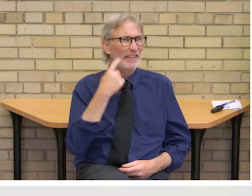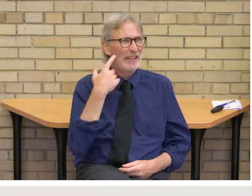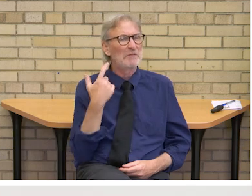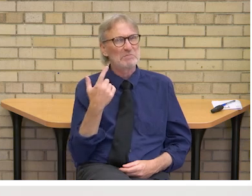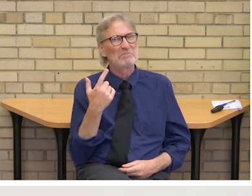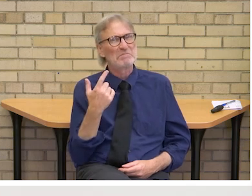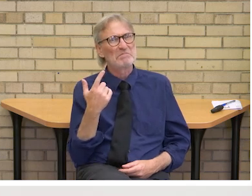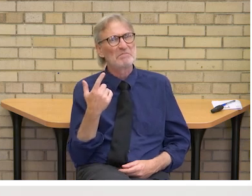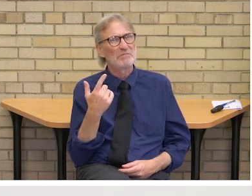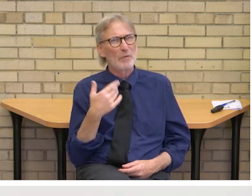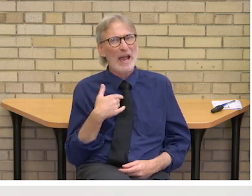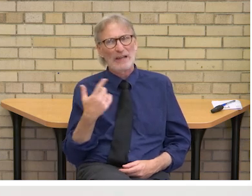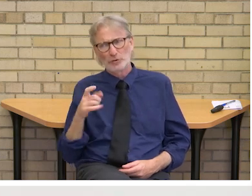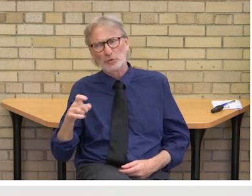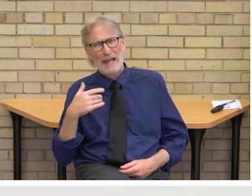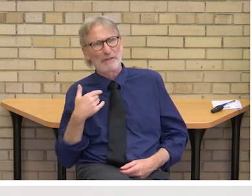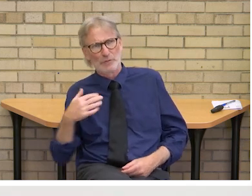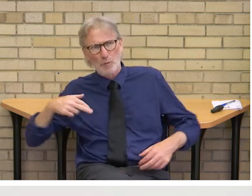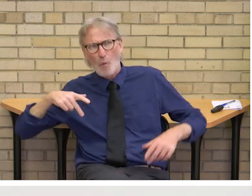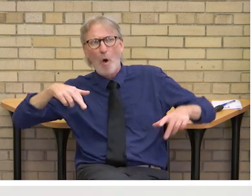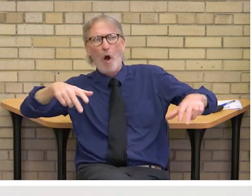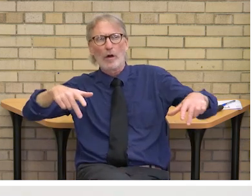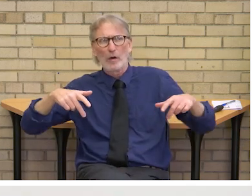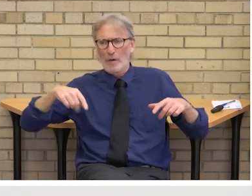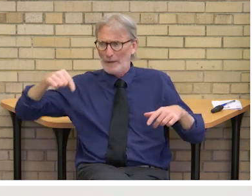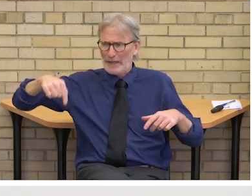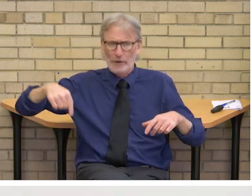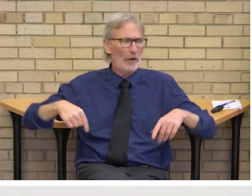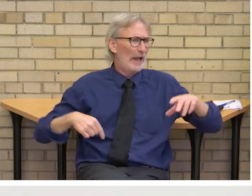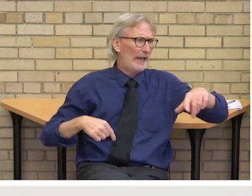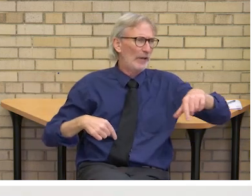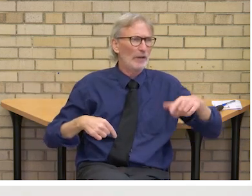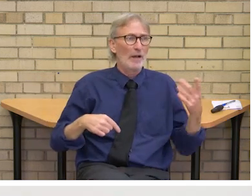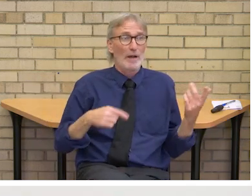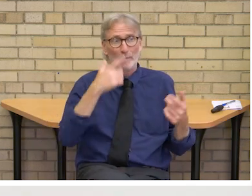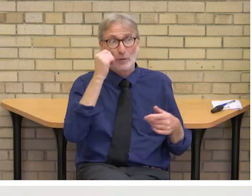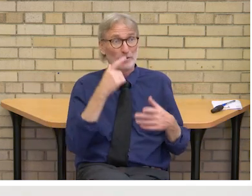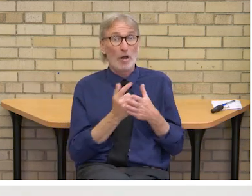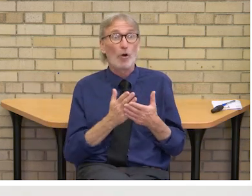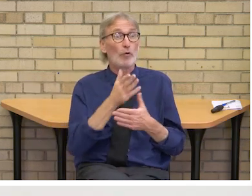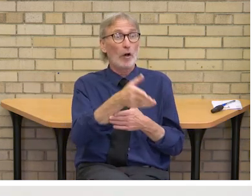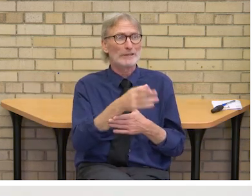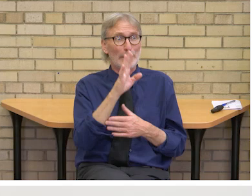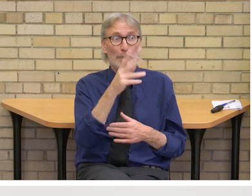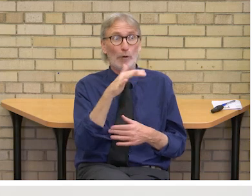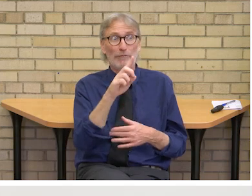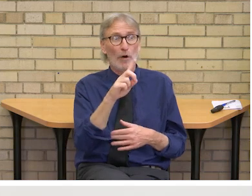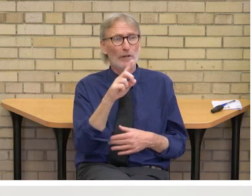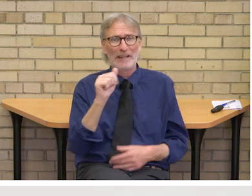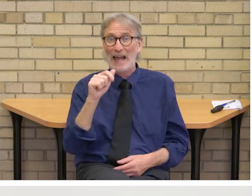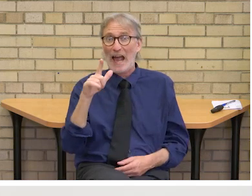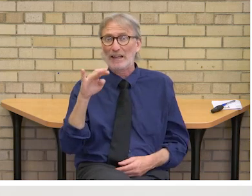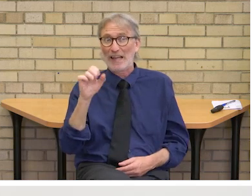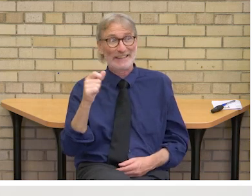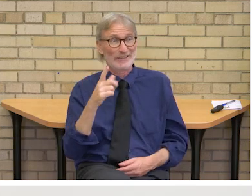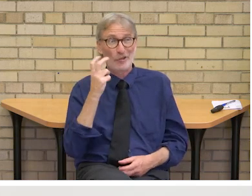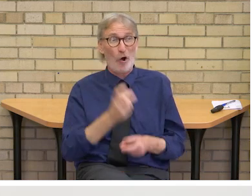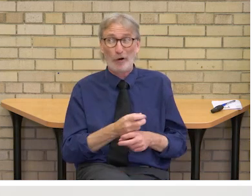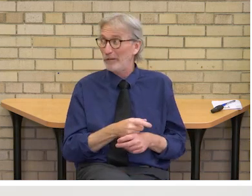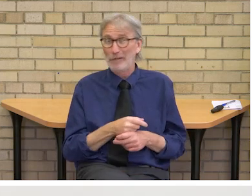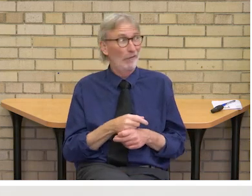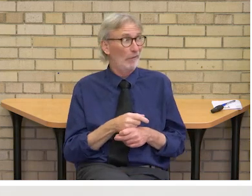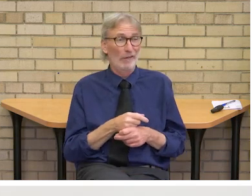justification to have pedestrian sidewalks on both sides. We know that crossing Boulevard of the Allies is challenging.